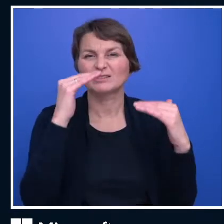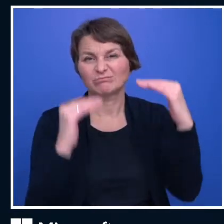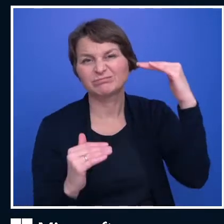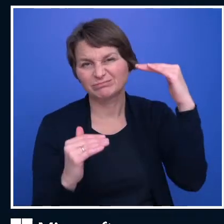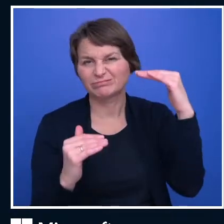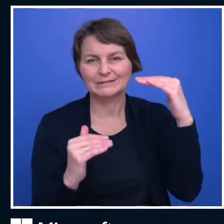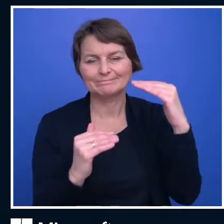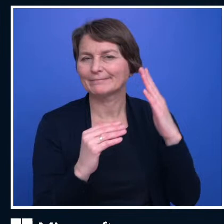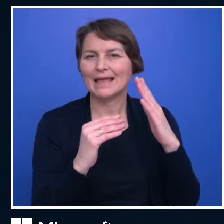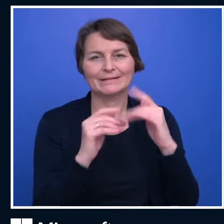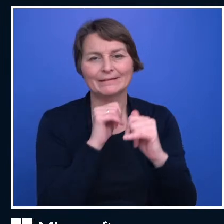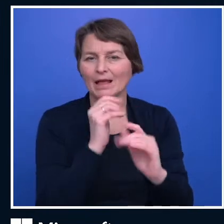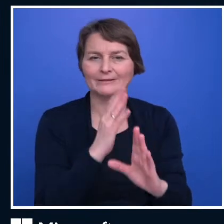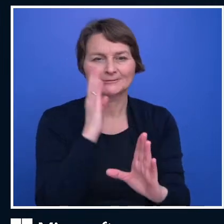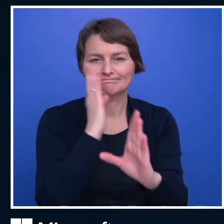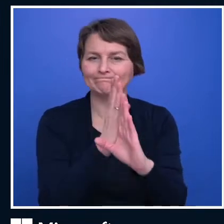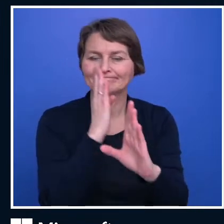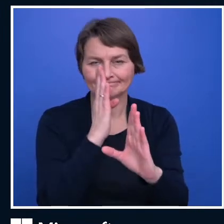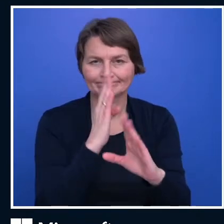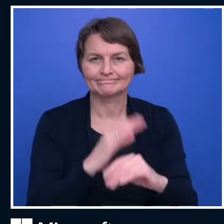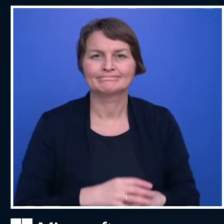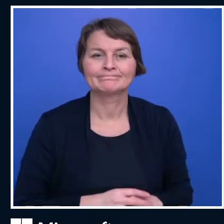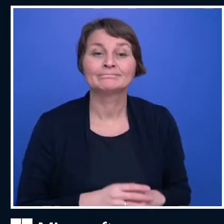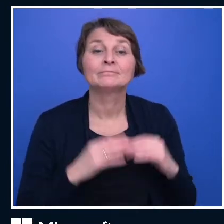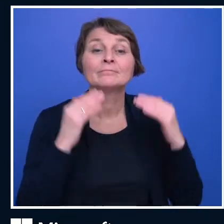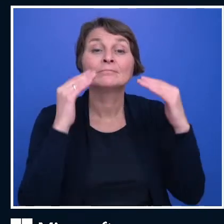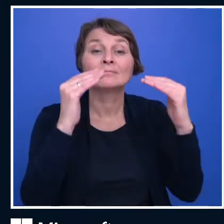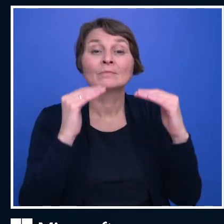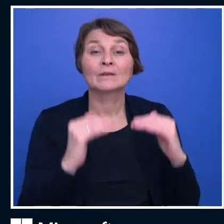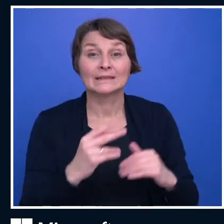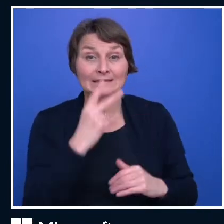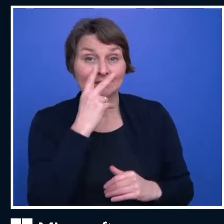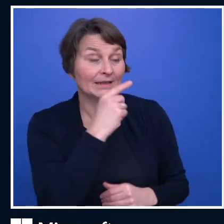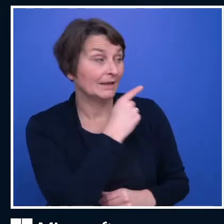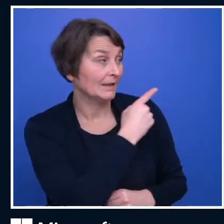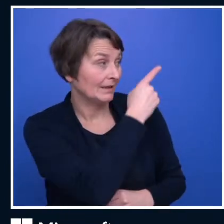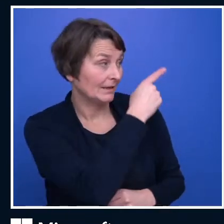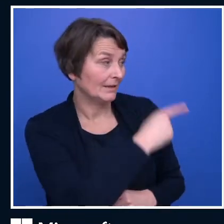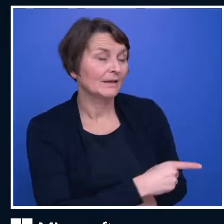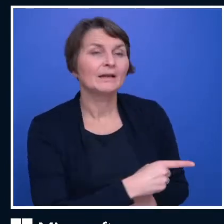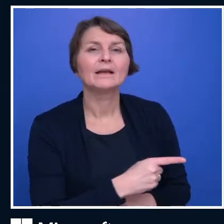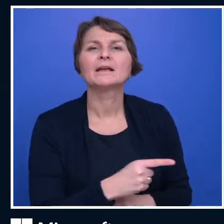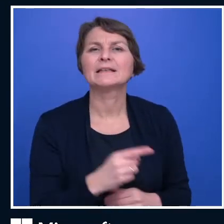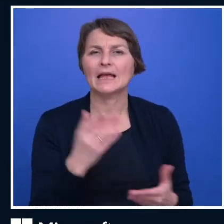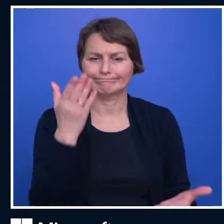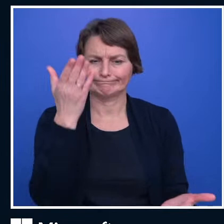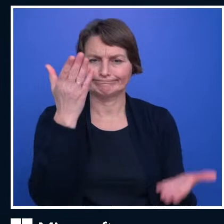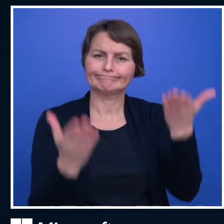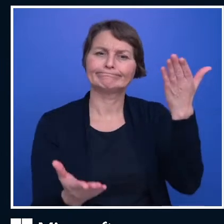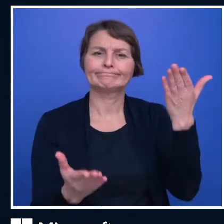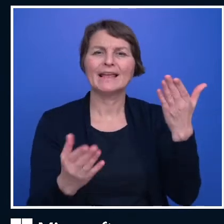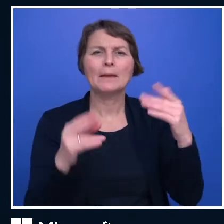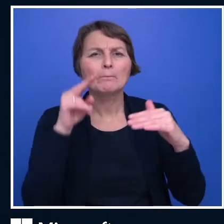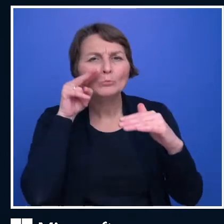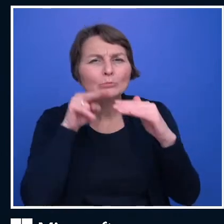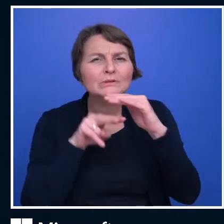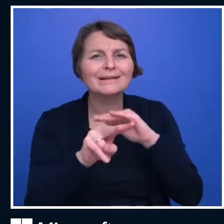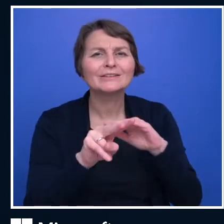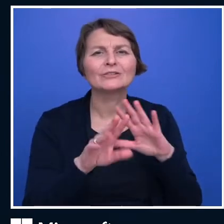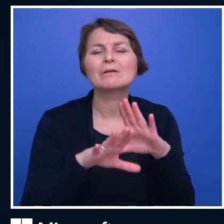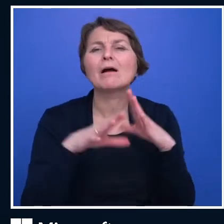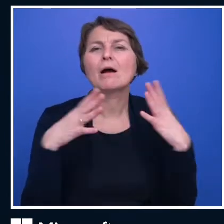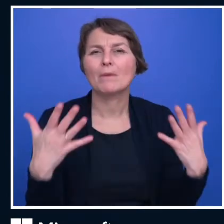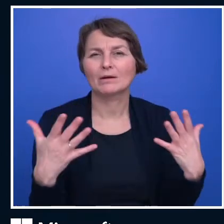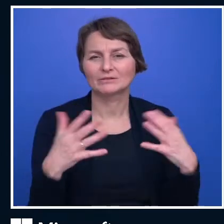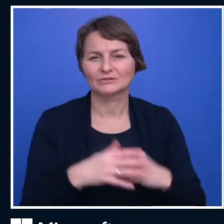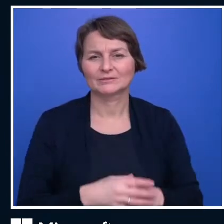So I also see disparity in predictions, which is essentially the selection rate. And I see